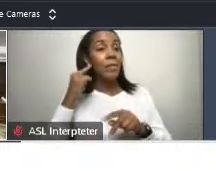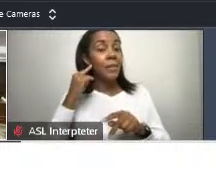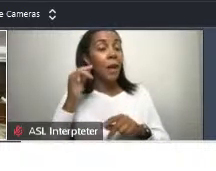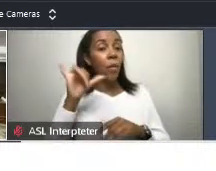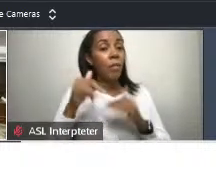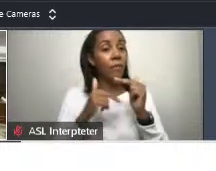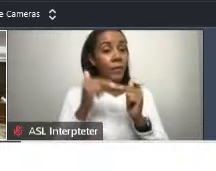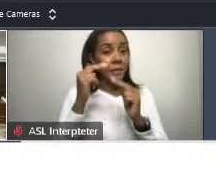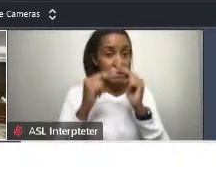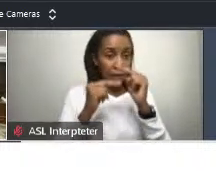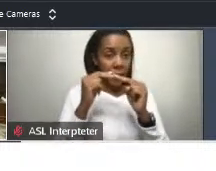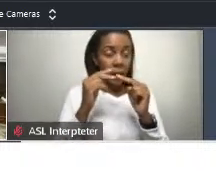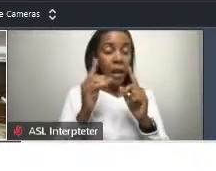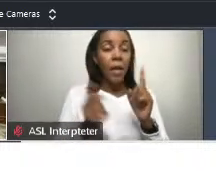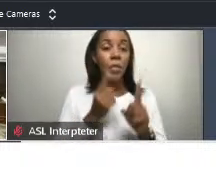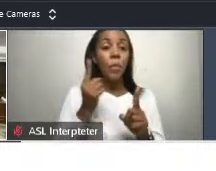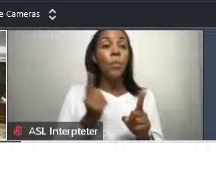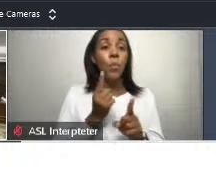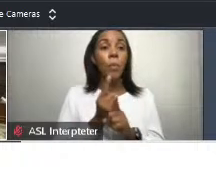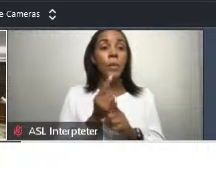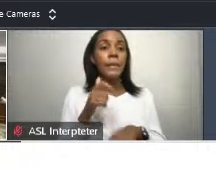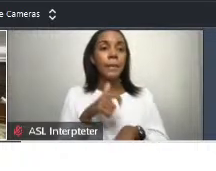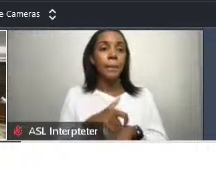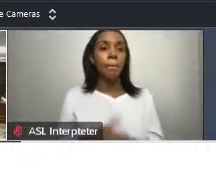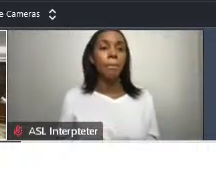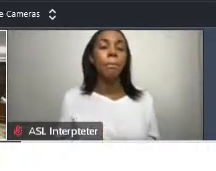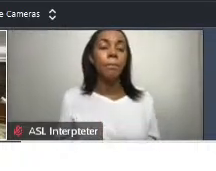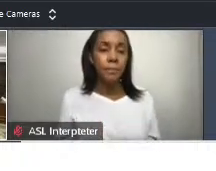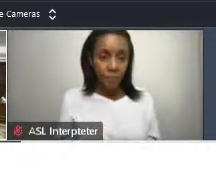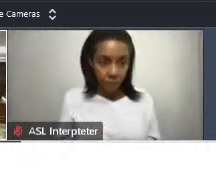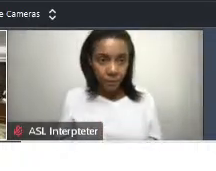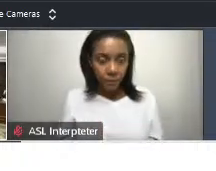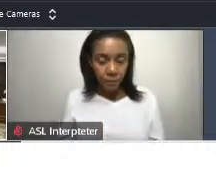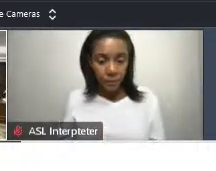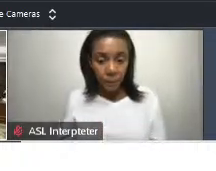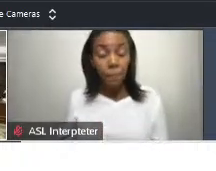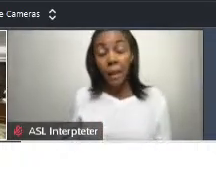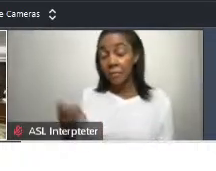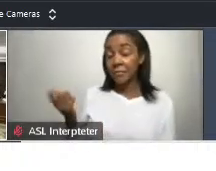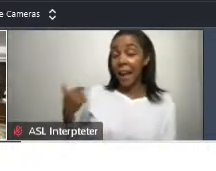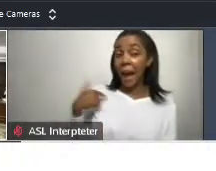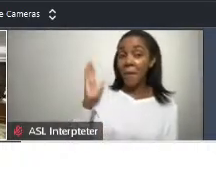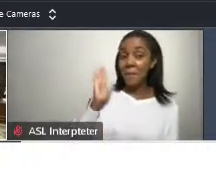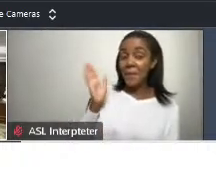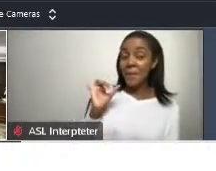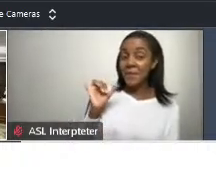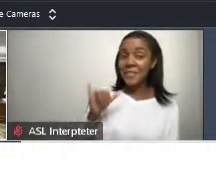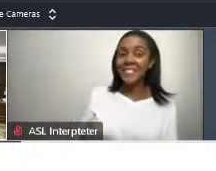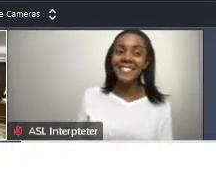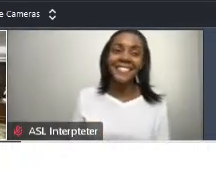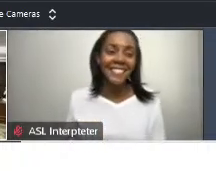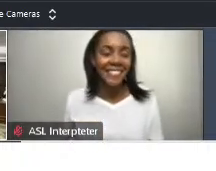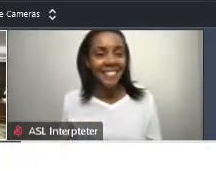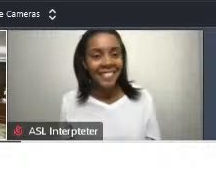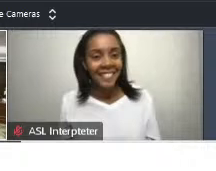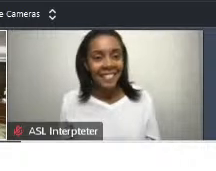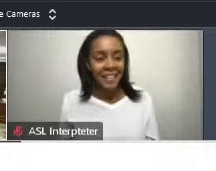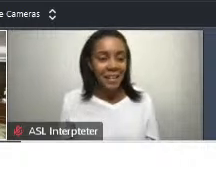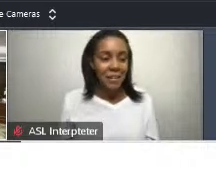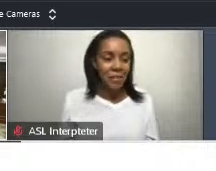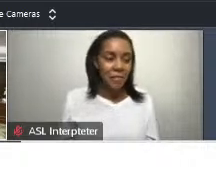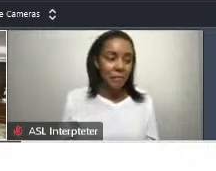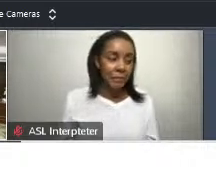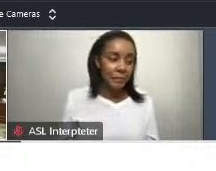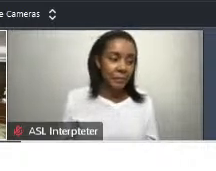facility at the appropriate time. Now, if Halle Berry said, I'd do it too. That's why I say I'd be happy to